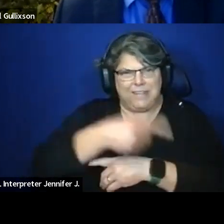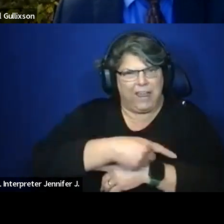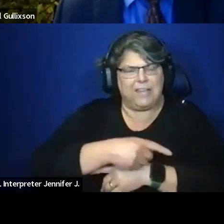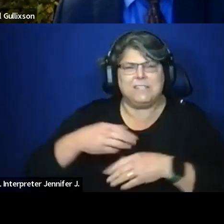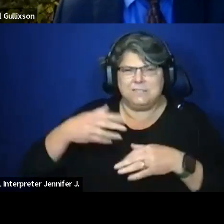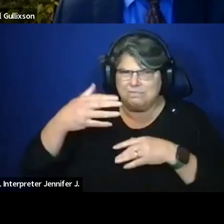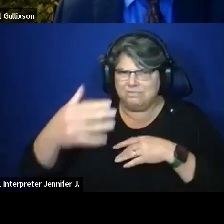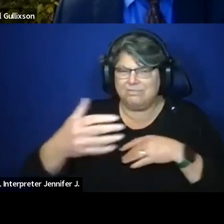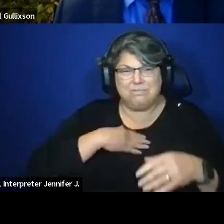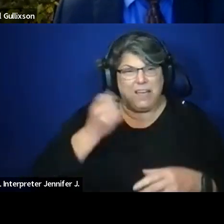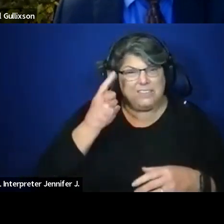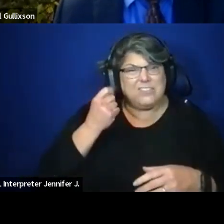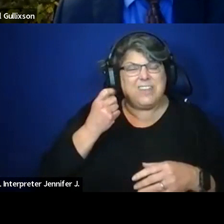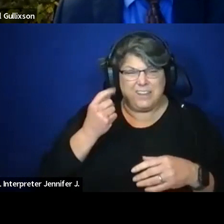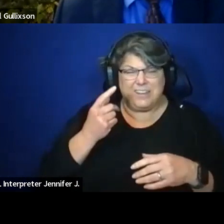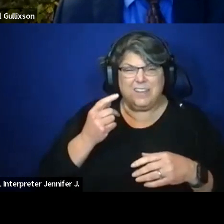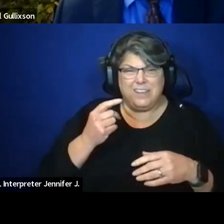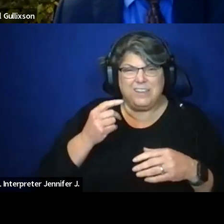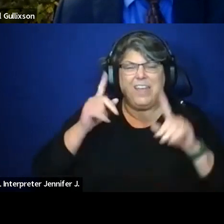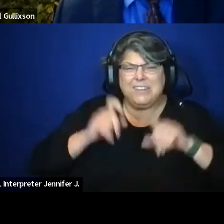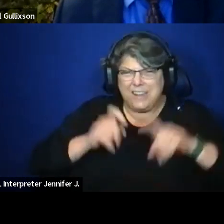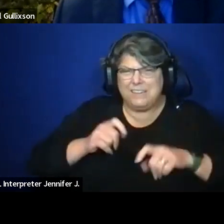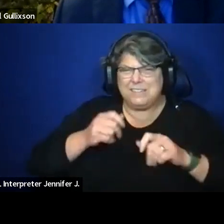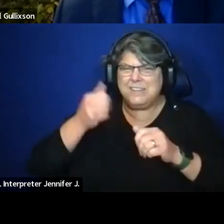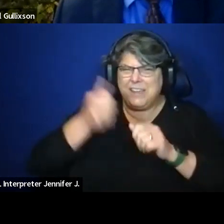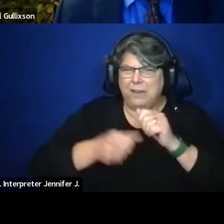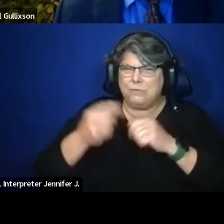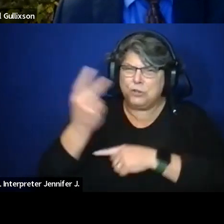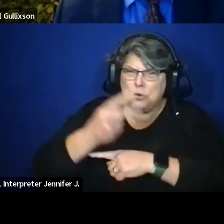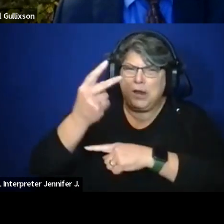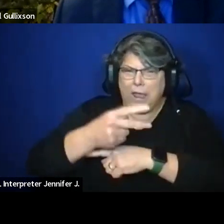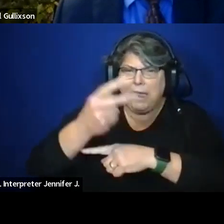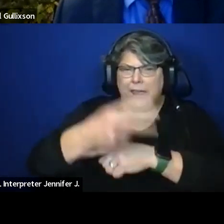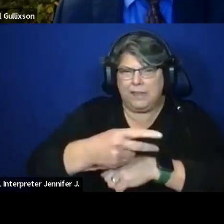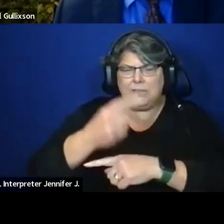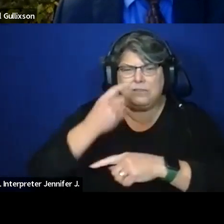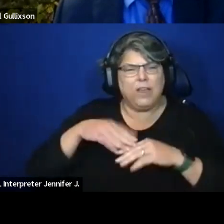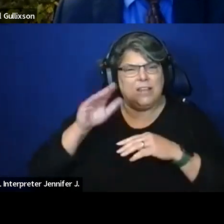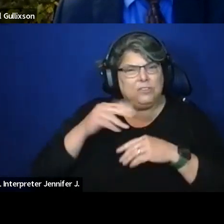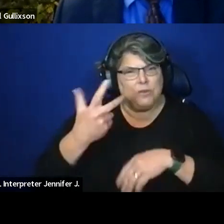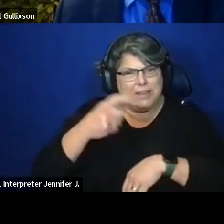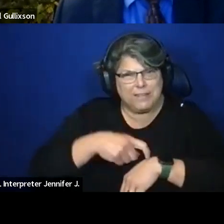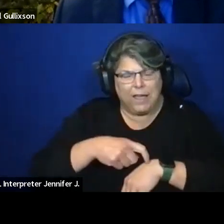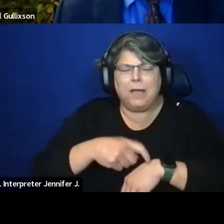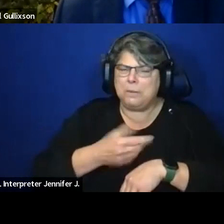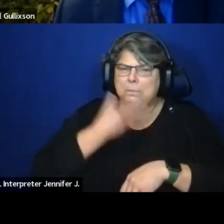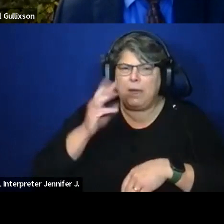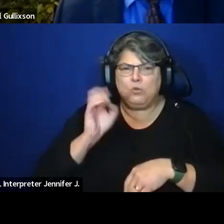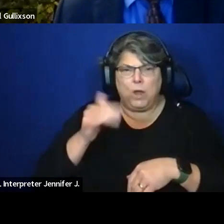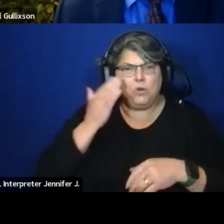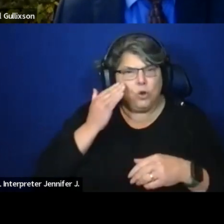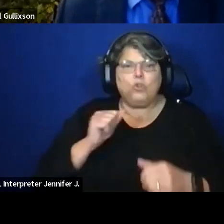understanding is the data shows doing every 2-day testing for at least 3 tests is the best way to know for sure that you don't have COVID.